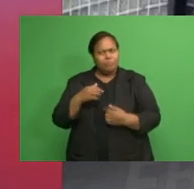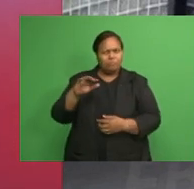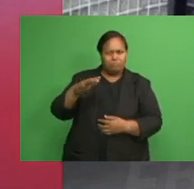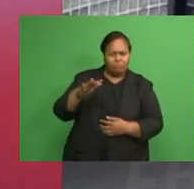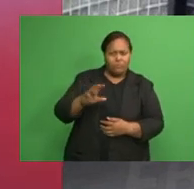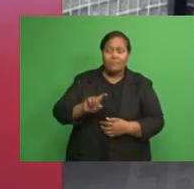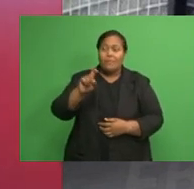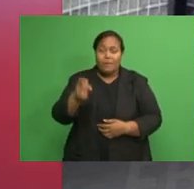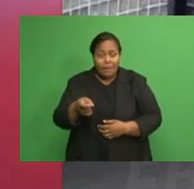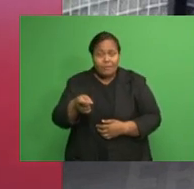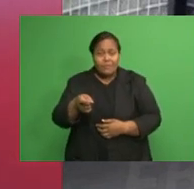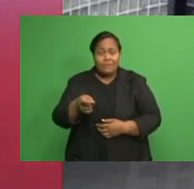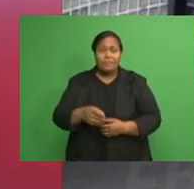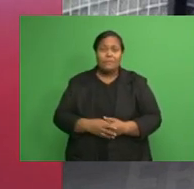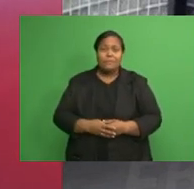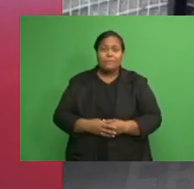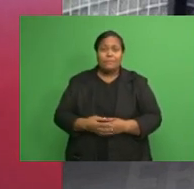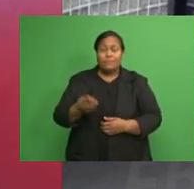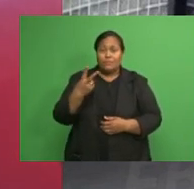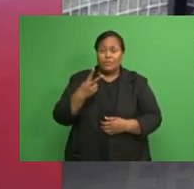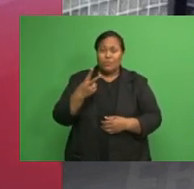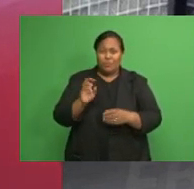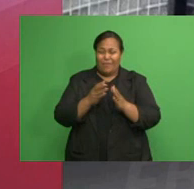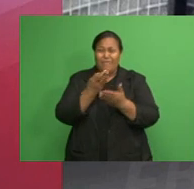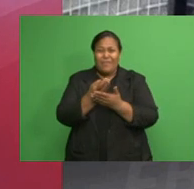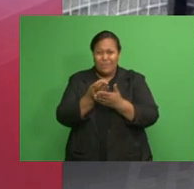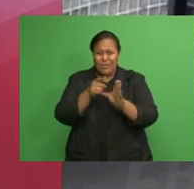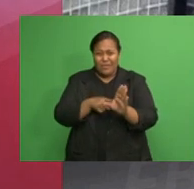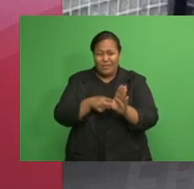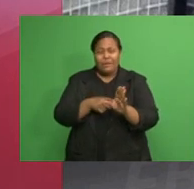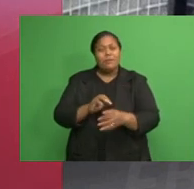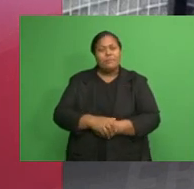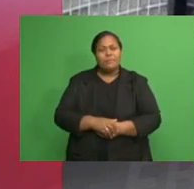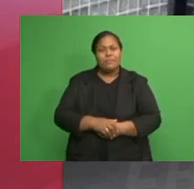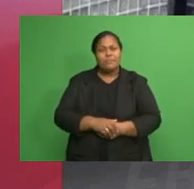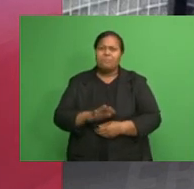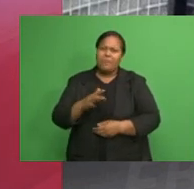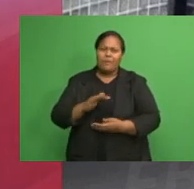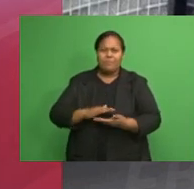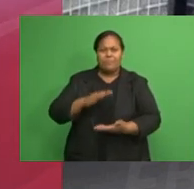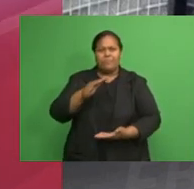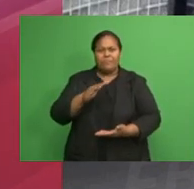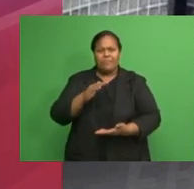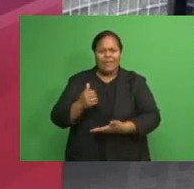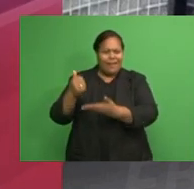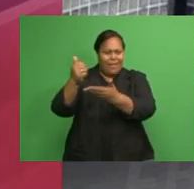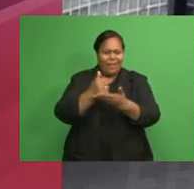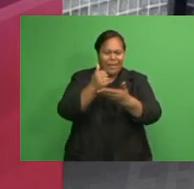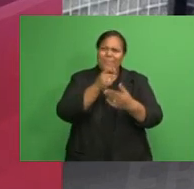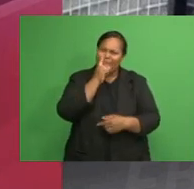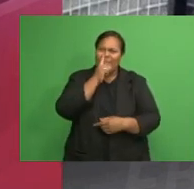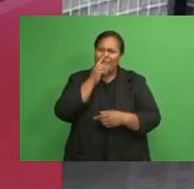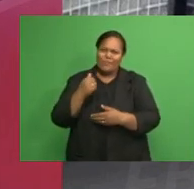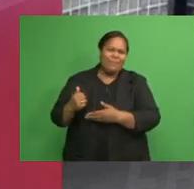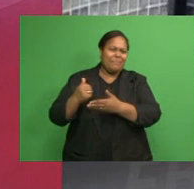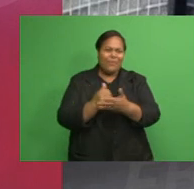the next 2050 there will be there's going to be an increase in age people will live